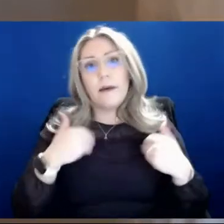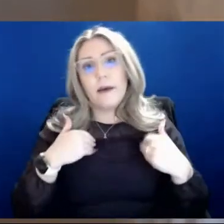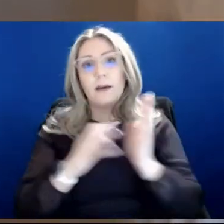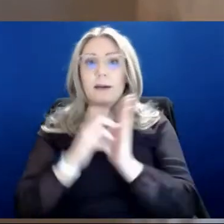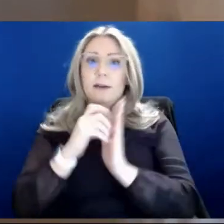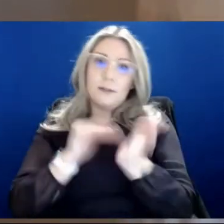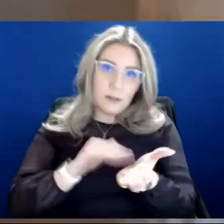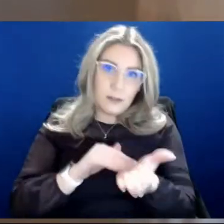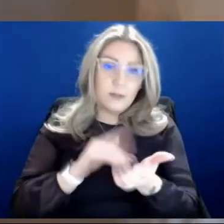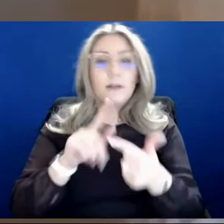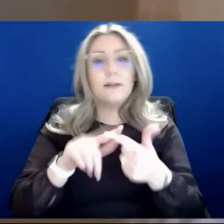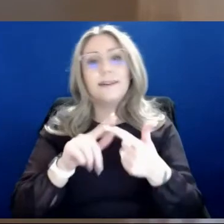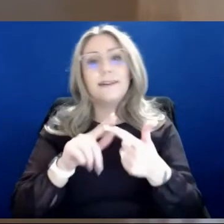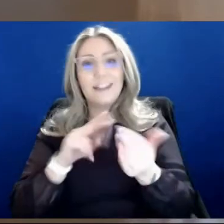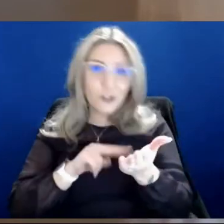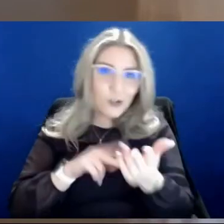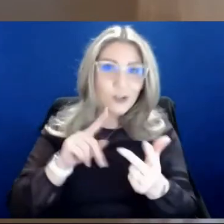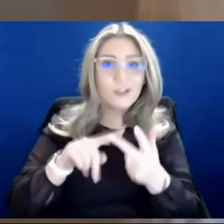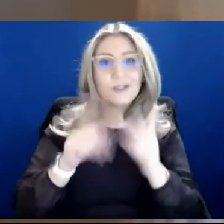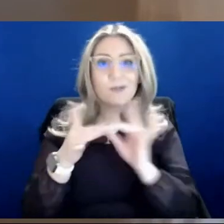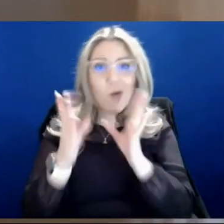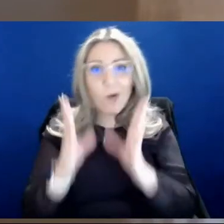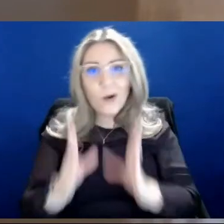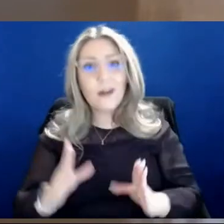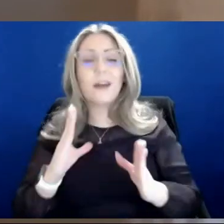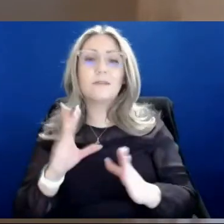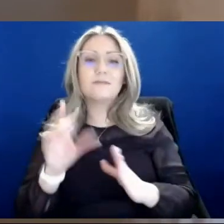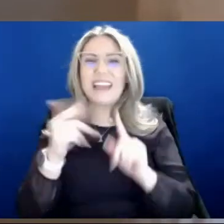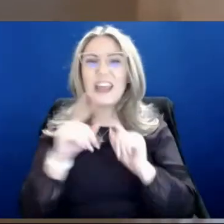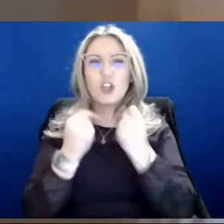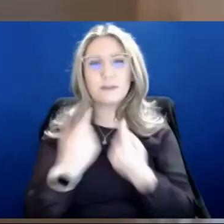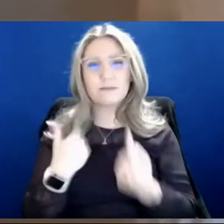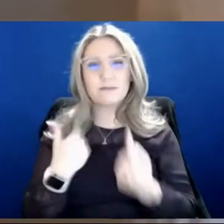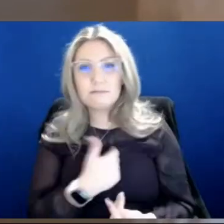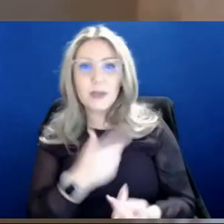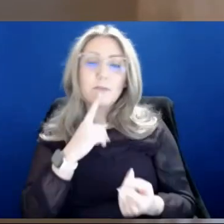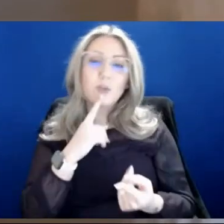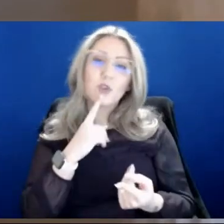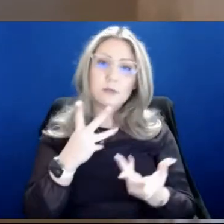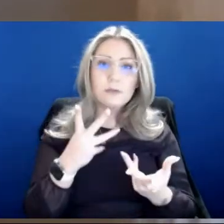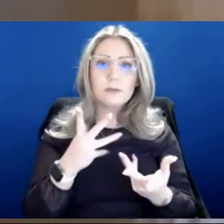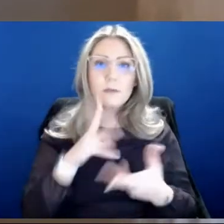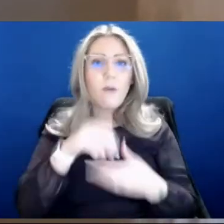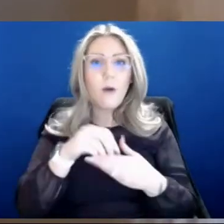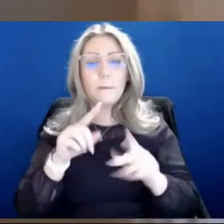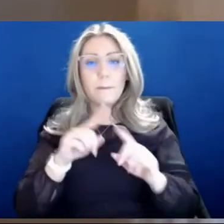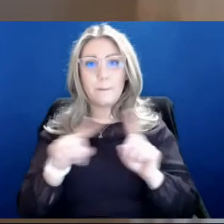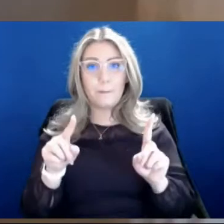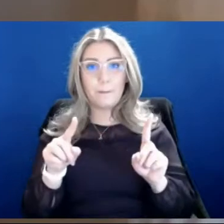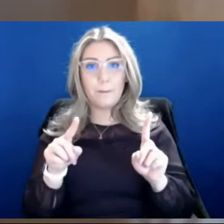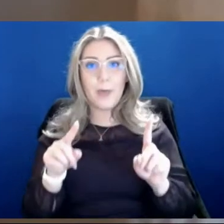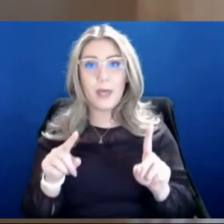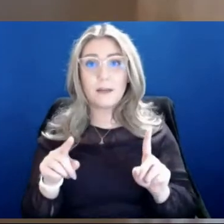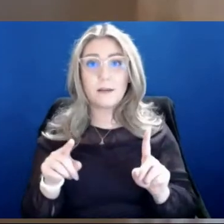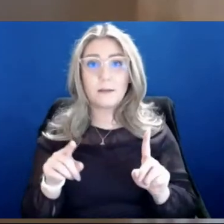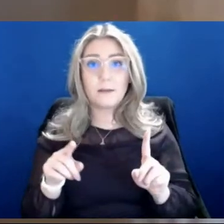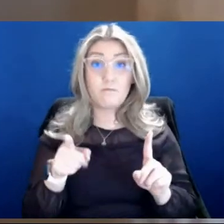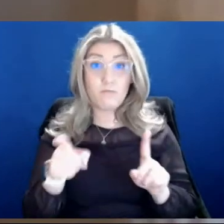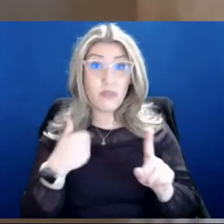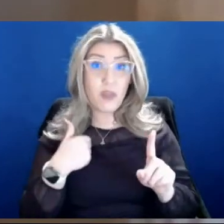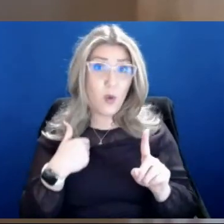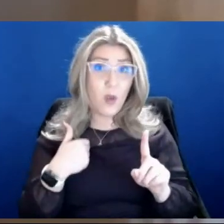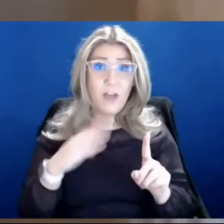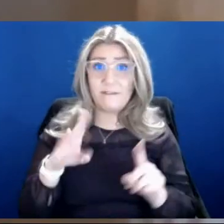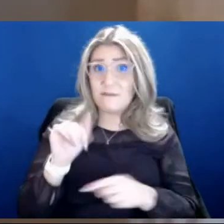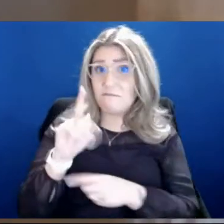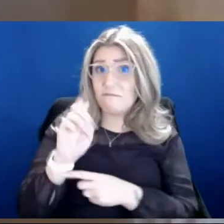and the nurses and coordinators and other team members that come with that. But, you have your baseline test.